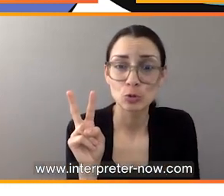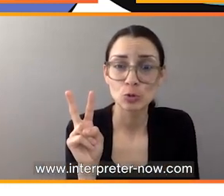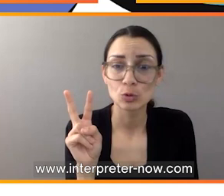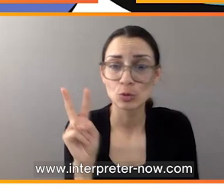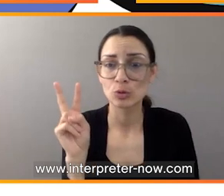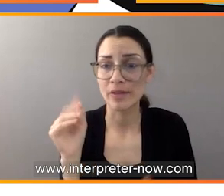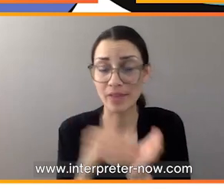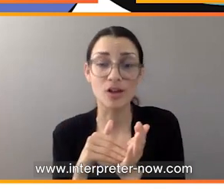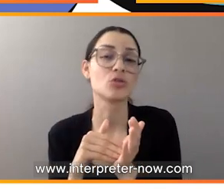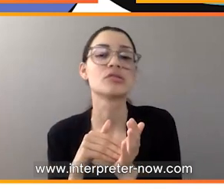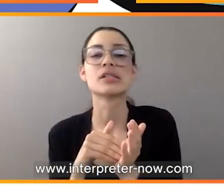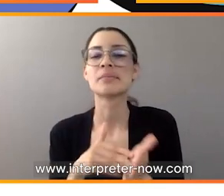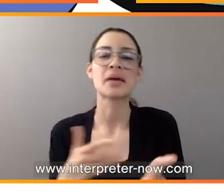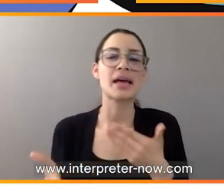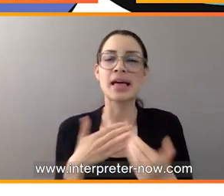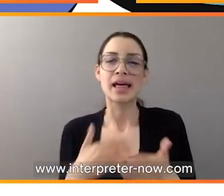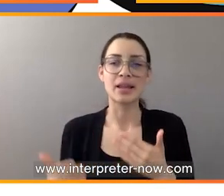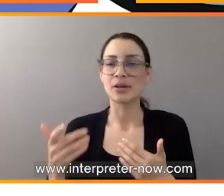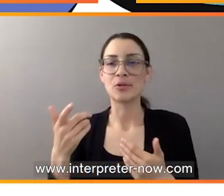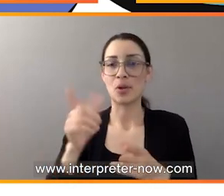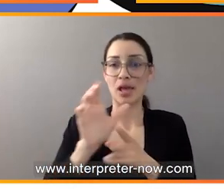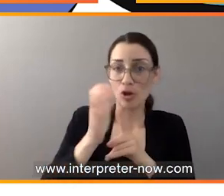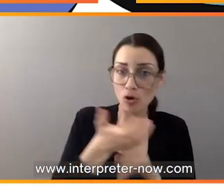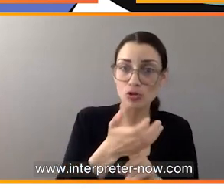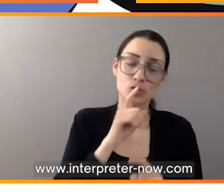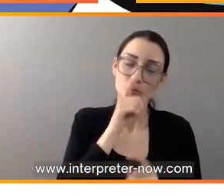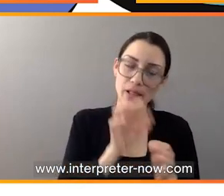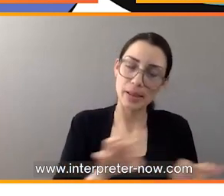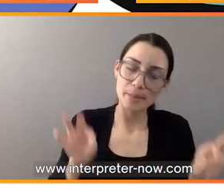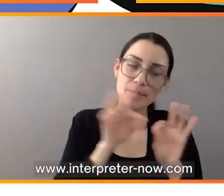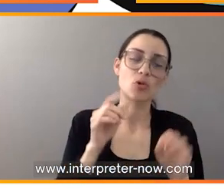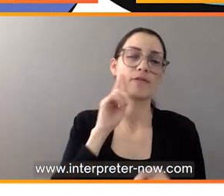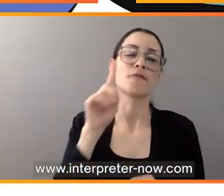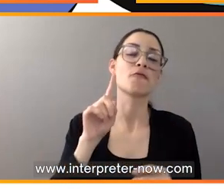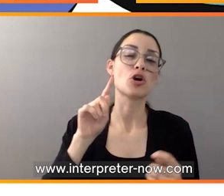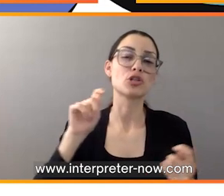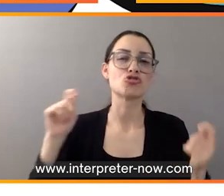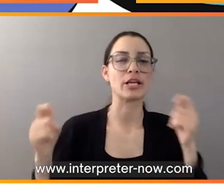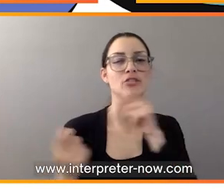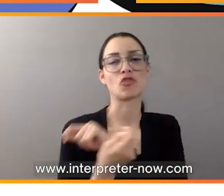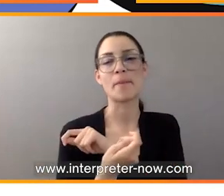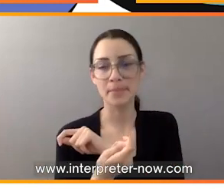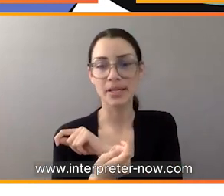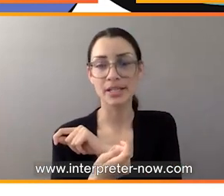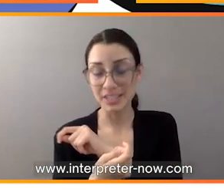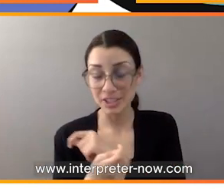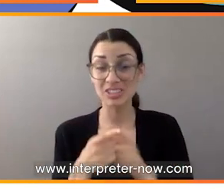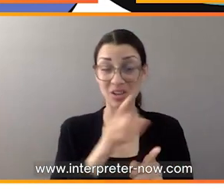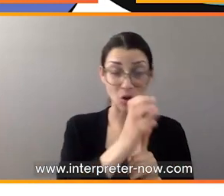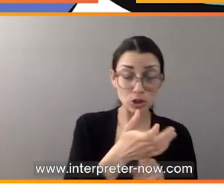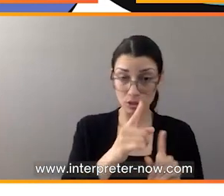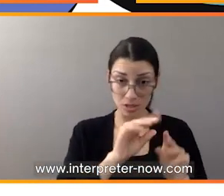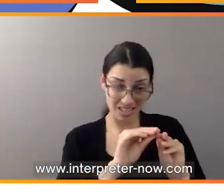was 1900 and it hit 2000 last week. But again, so you also see how culture, I think, plays a big part